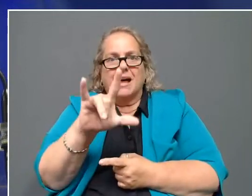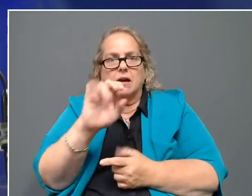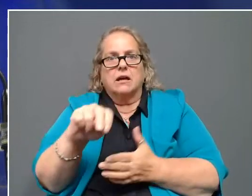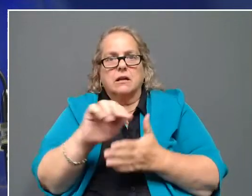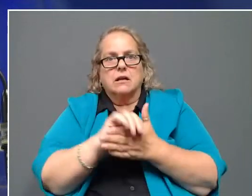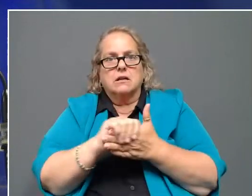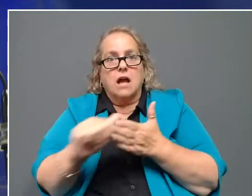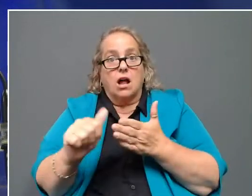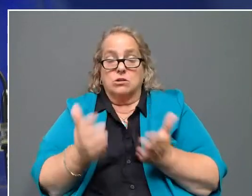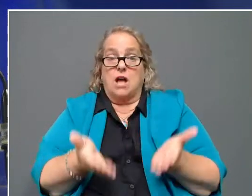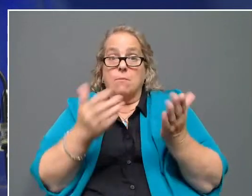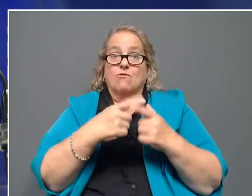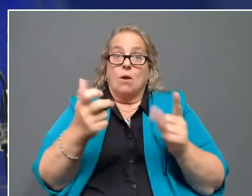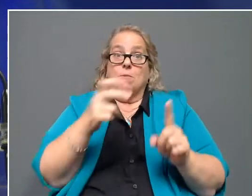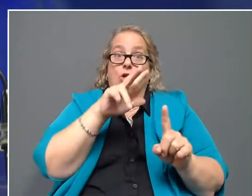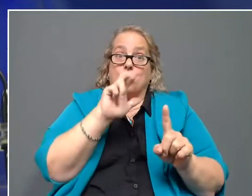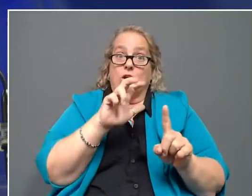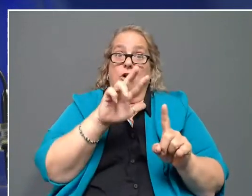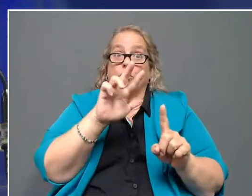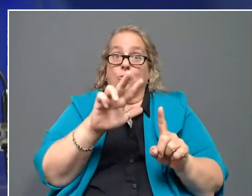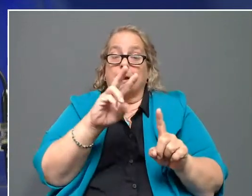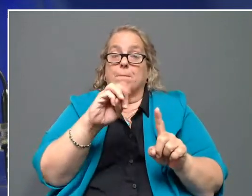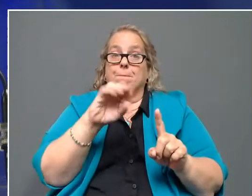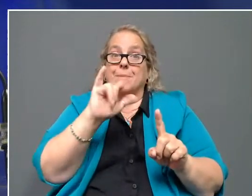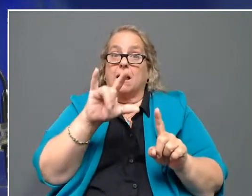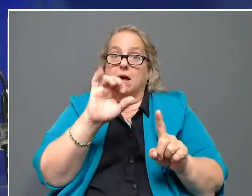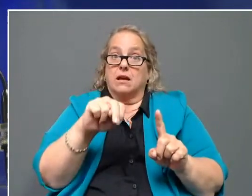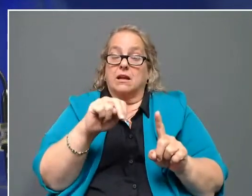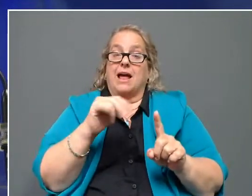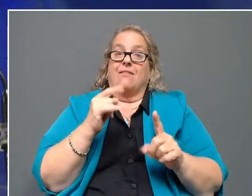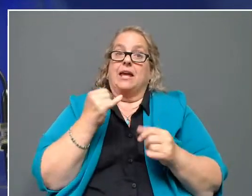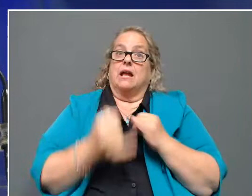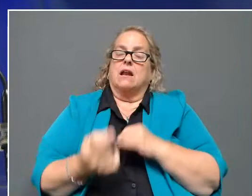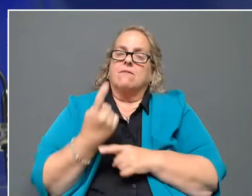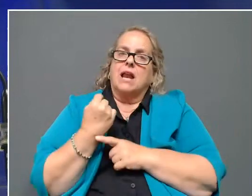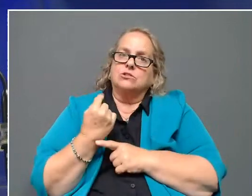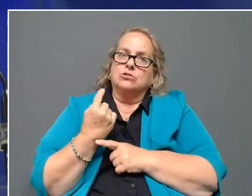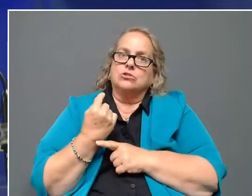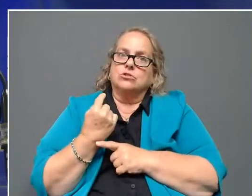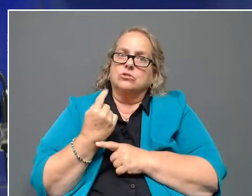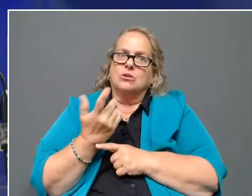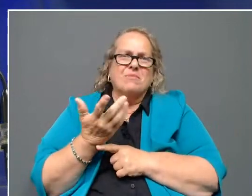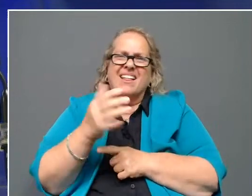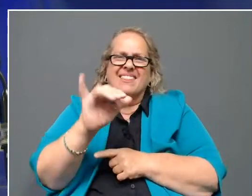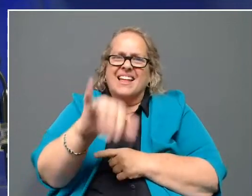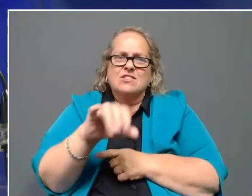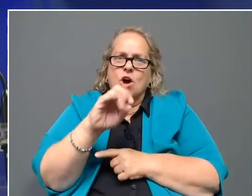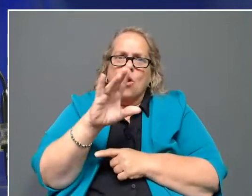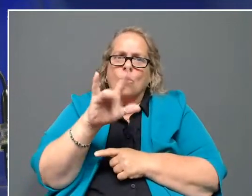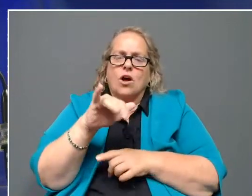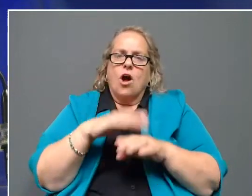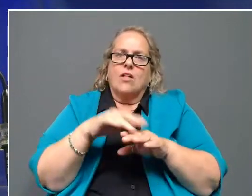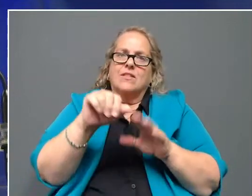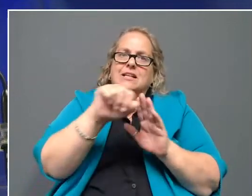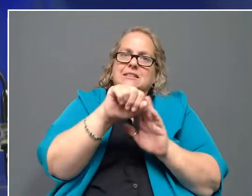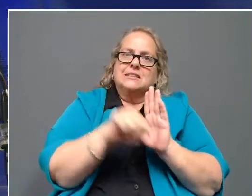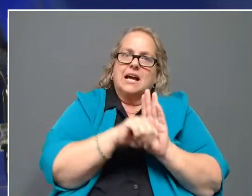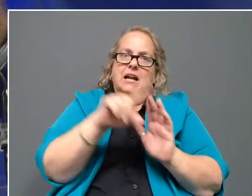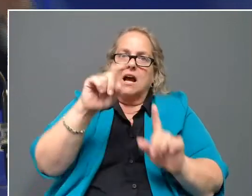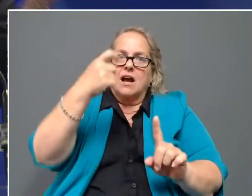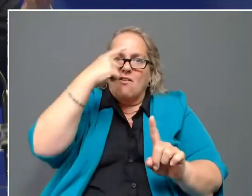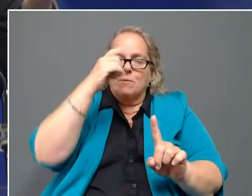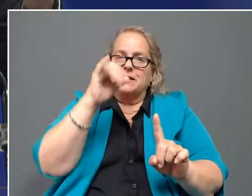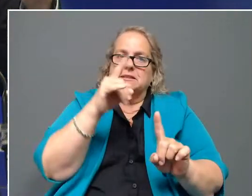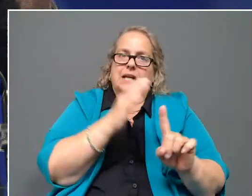about $303 million at the end of last year. But that's just on the state government side. We've